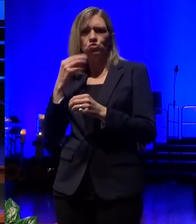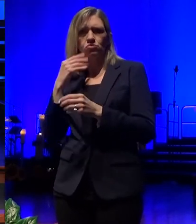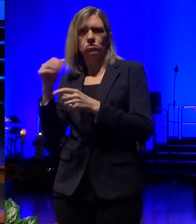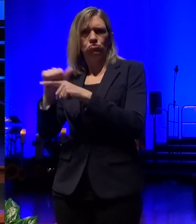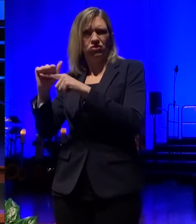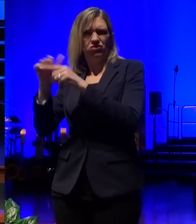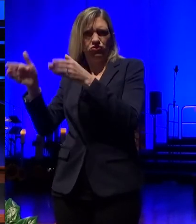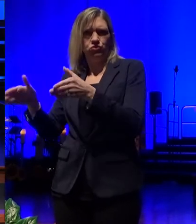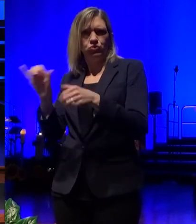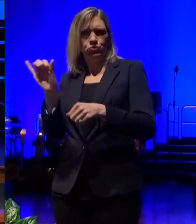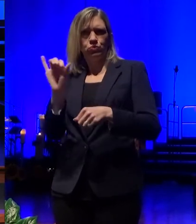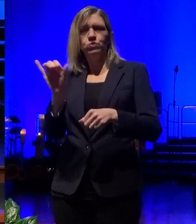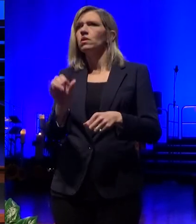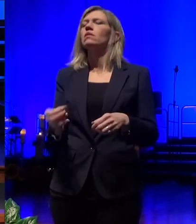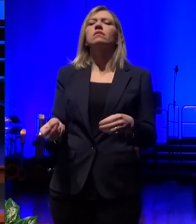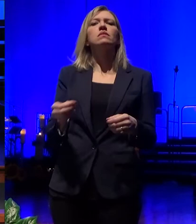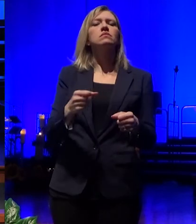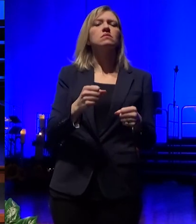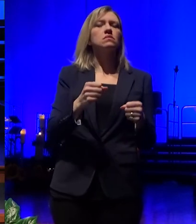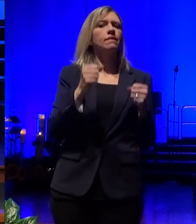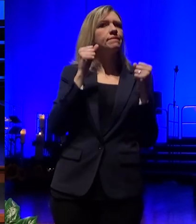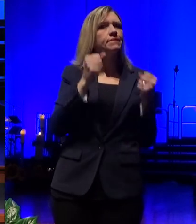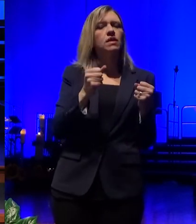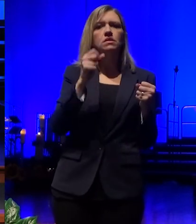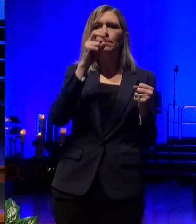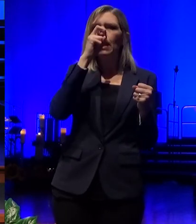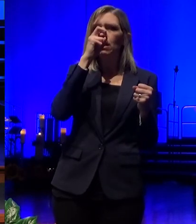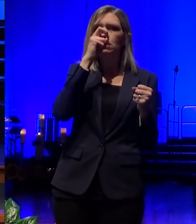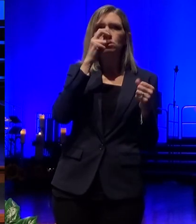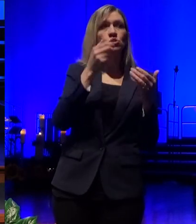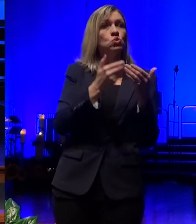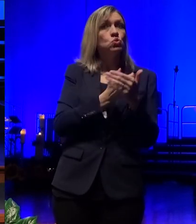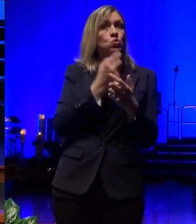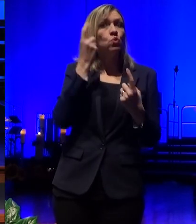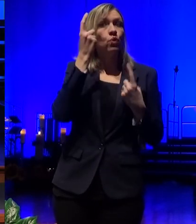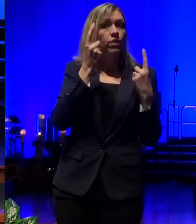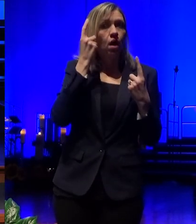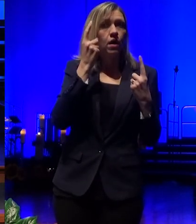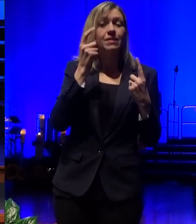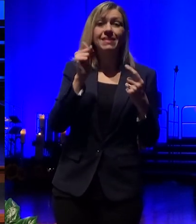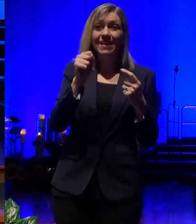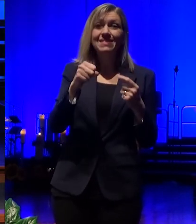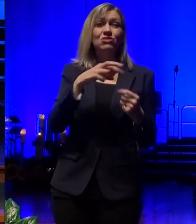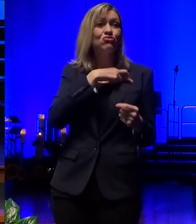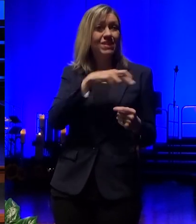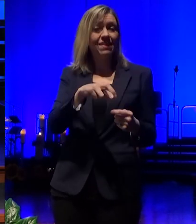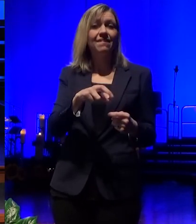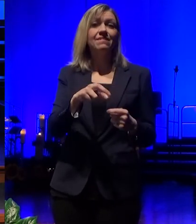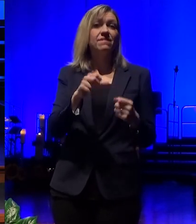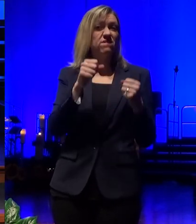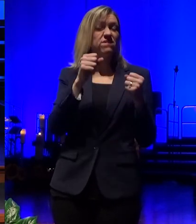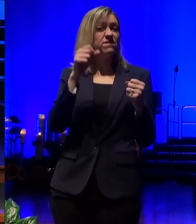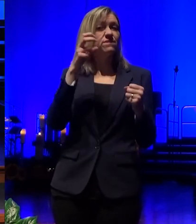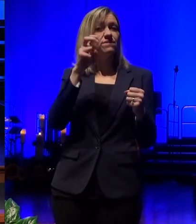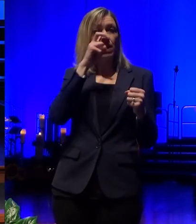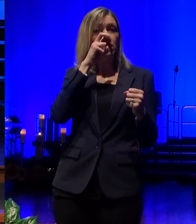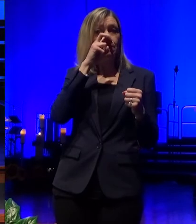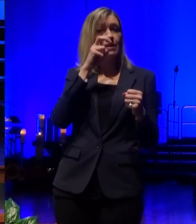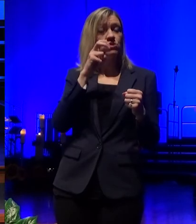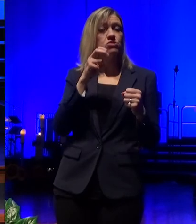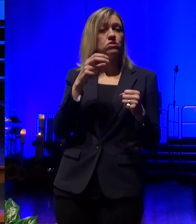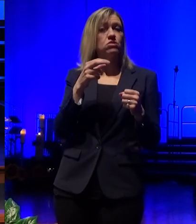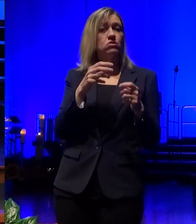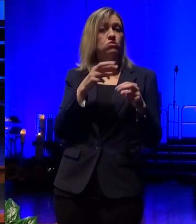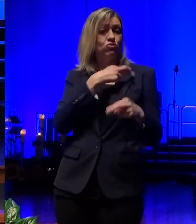the more fundamentalist New Thought tradition. Yes, yep, religious, fundamental religious scientists. They